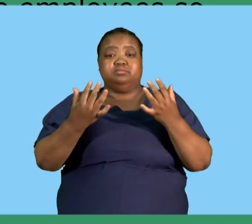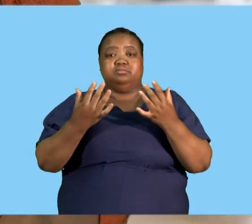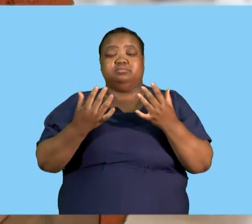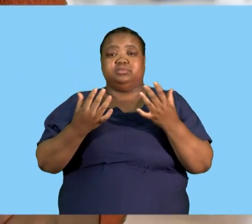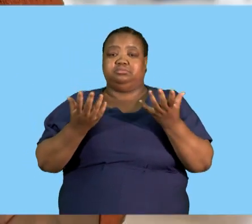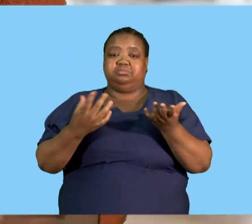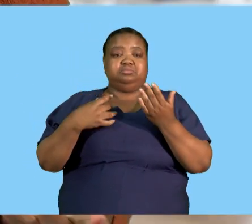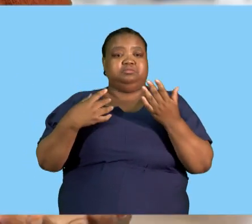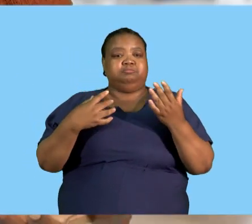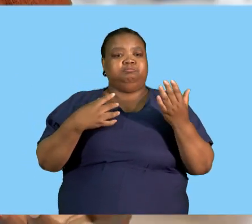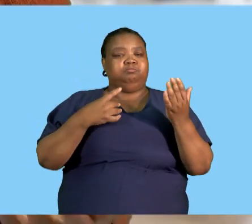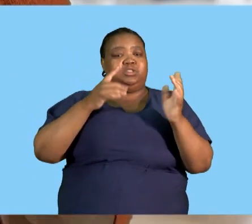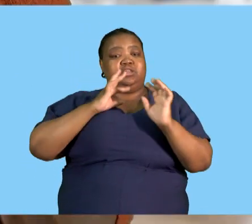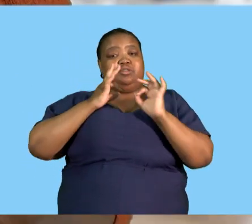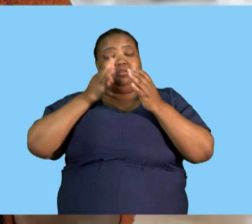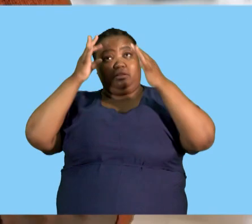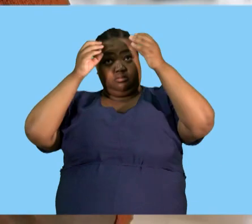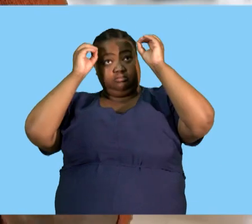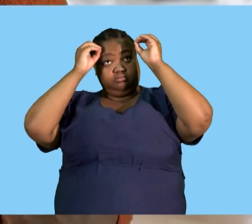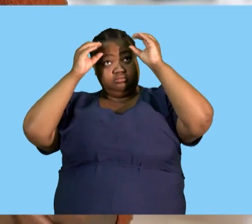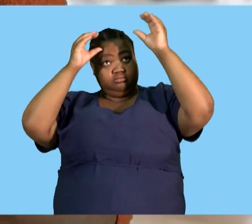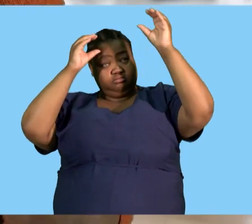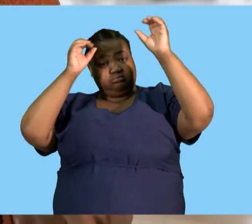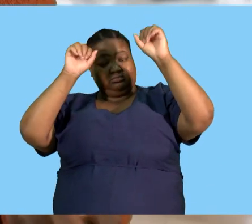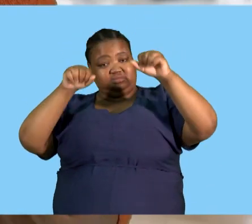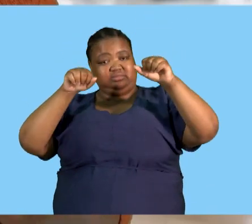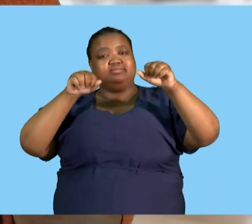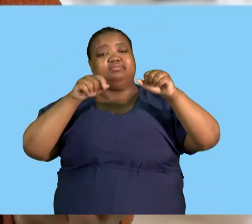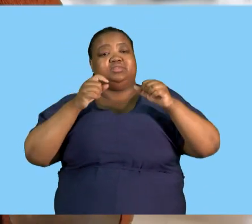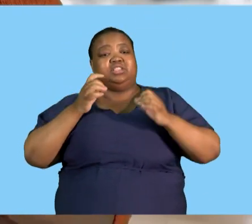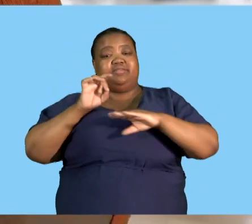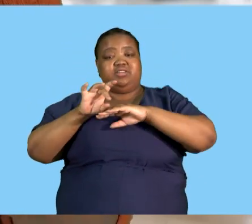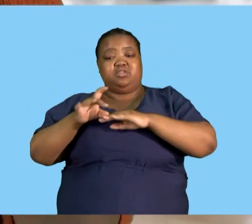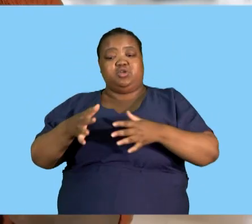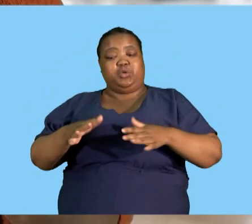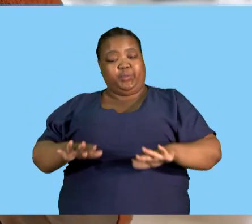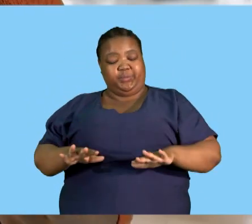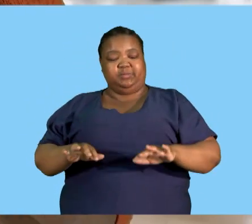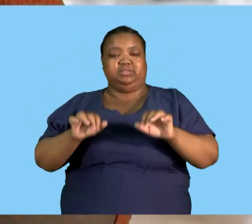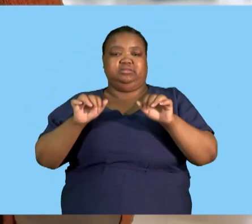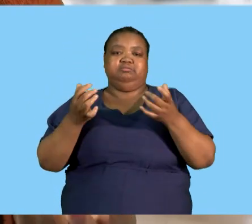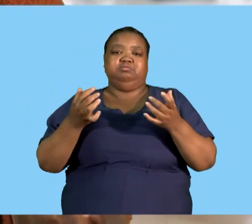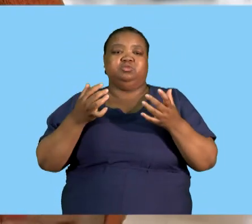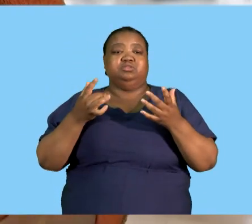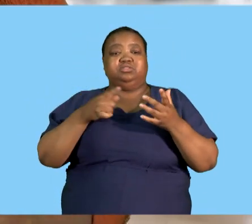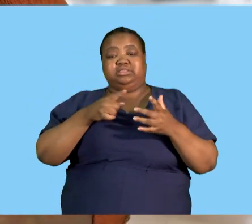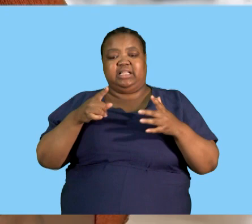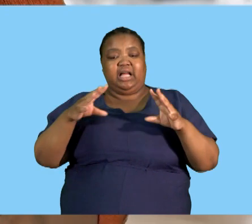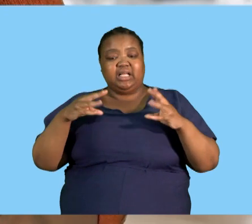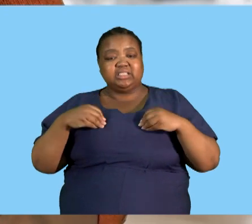consensus? An agreement may not be reached. Why? Because, like I said, some employees may not consider the